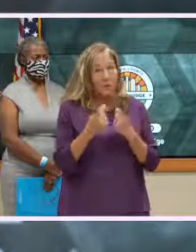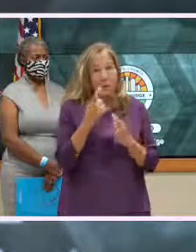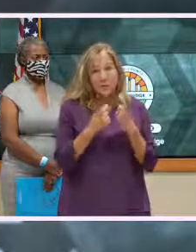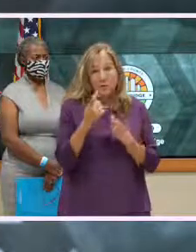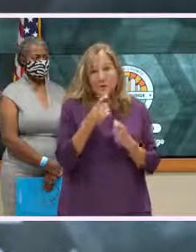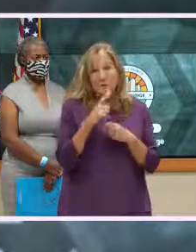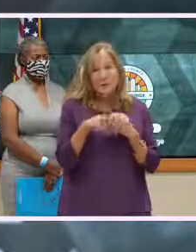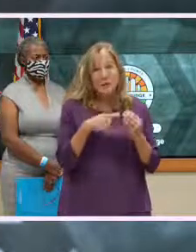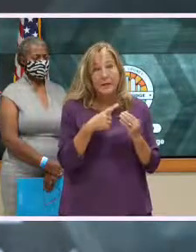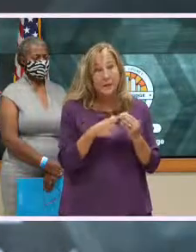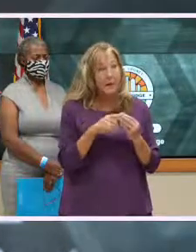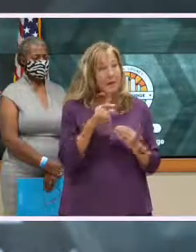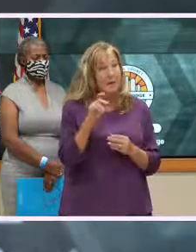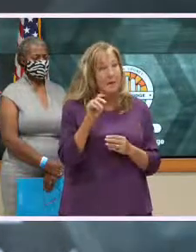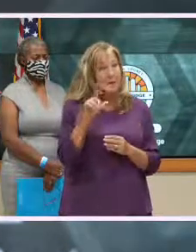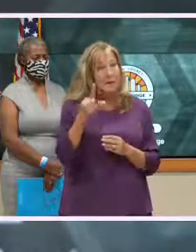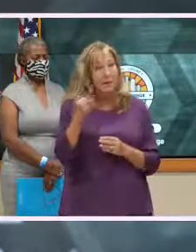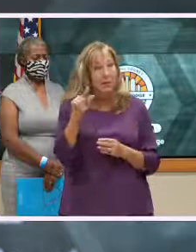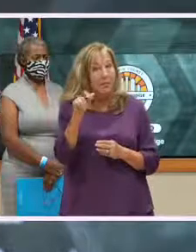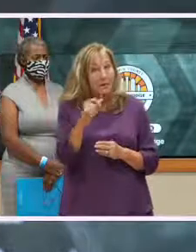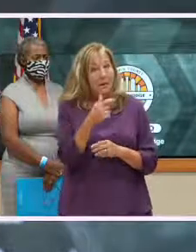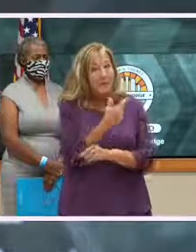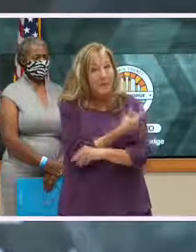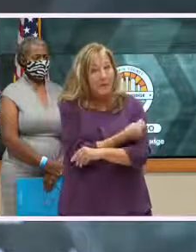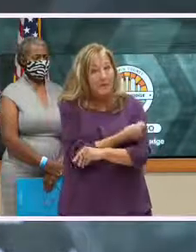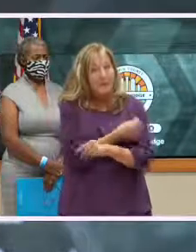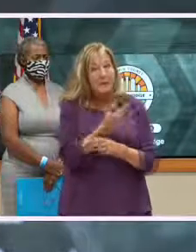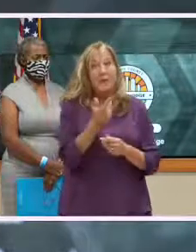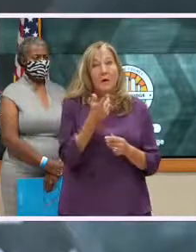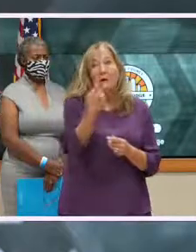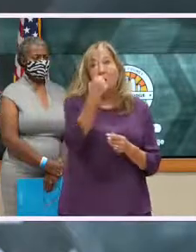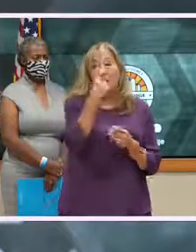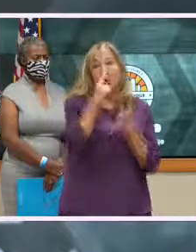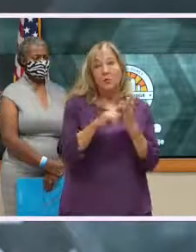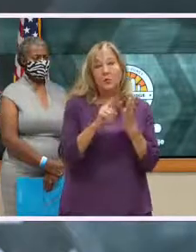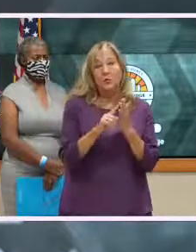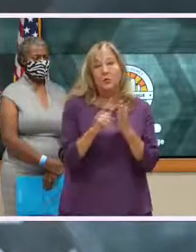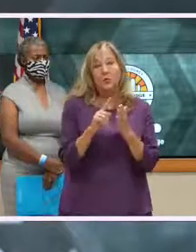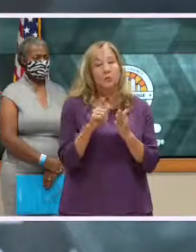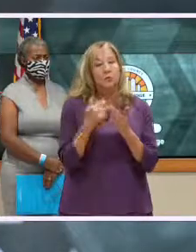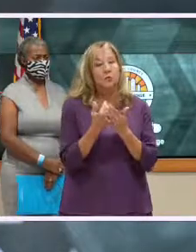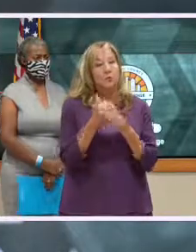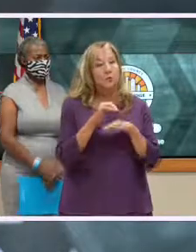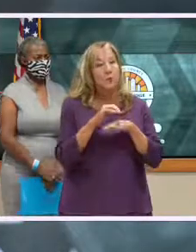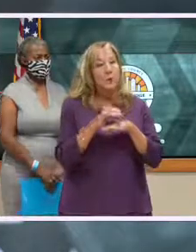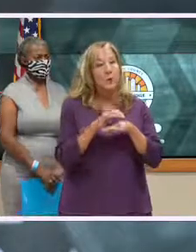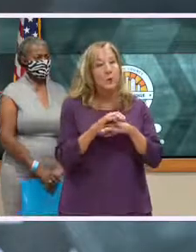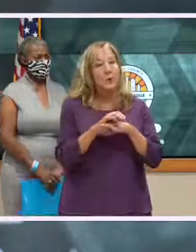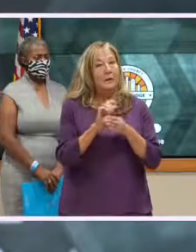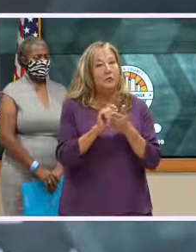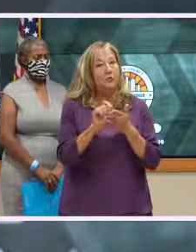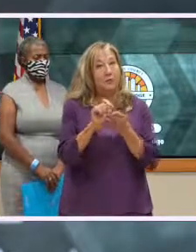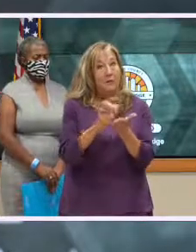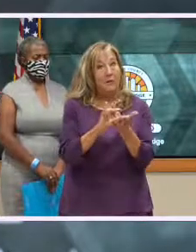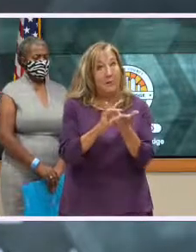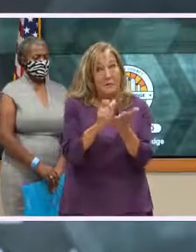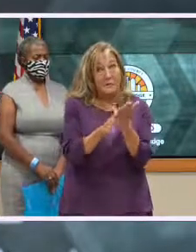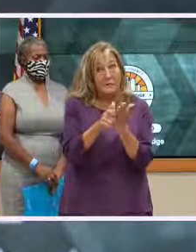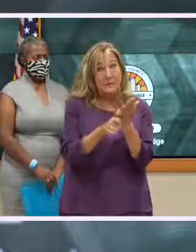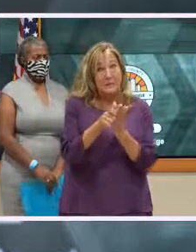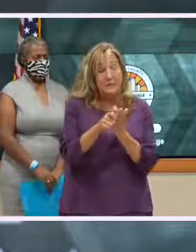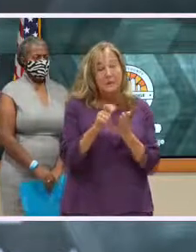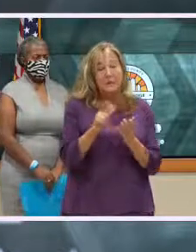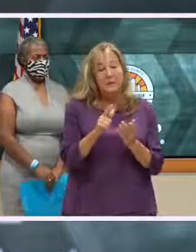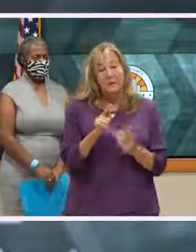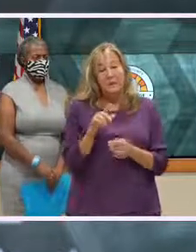Delta variant. There's some good news. A paper came out in the New England Journal of Medicine last night suggesting that if you get 2